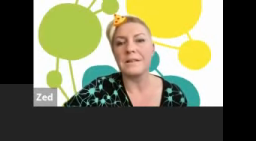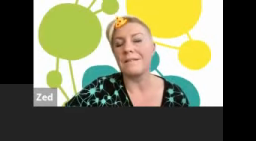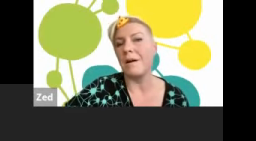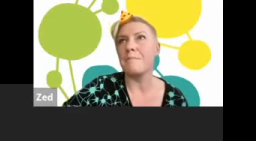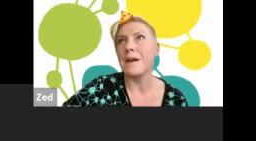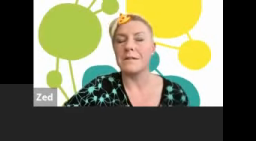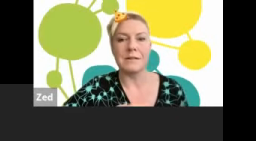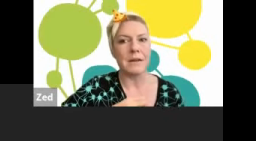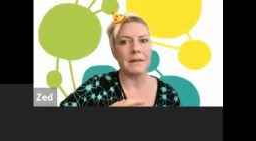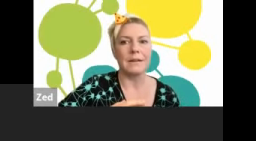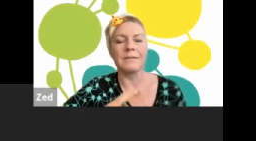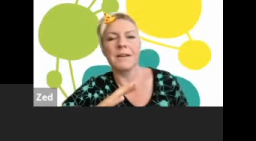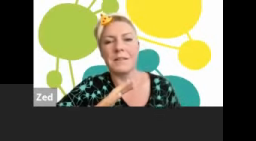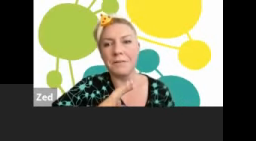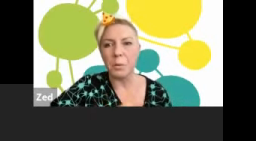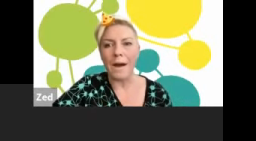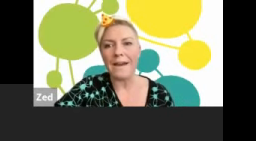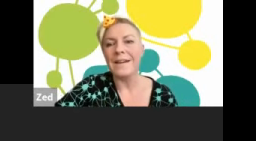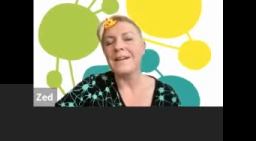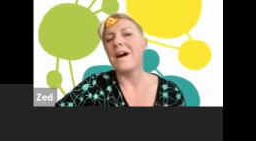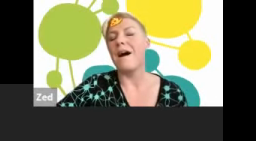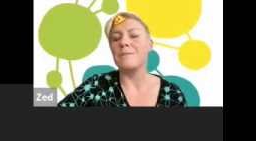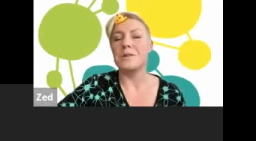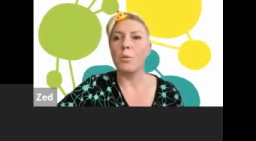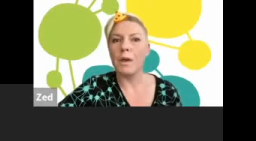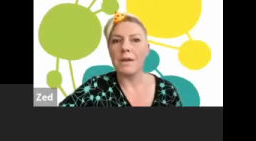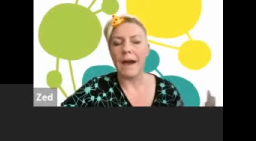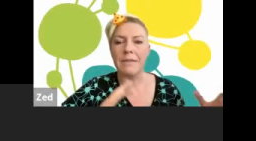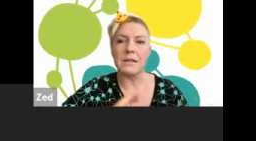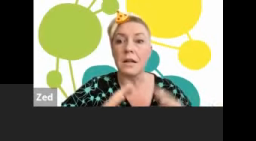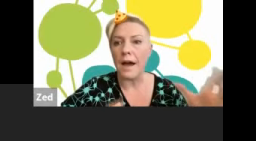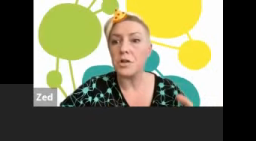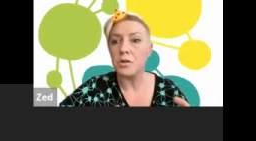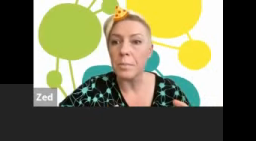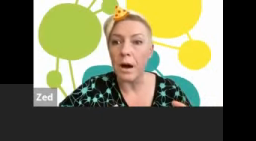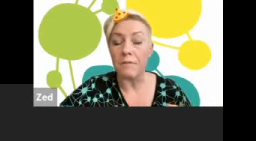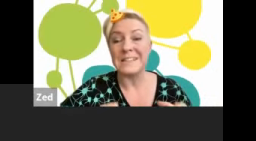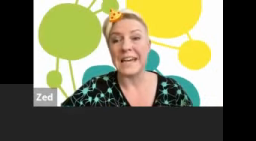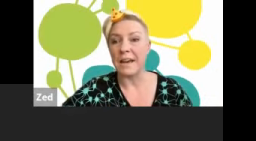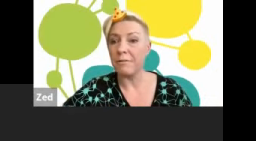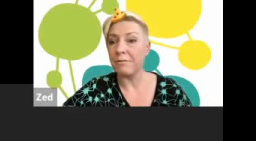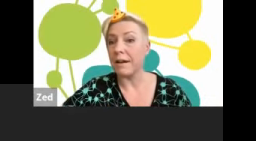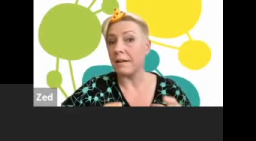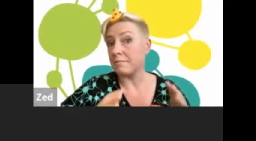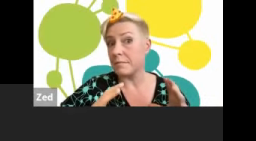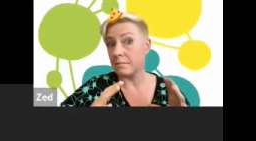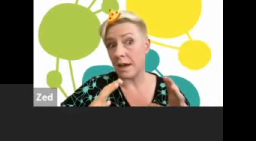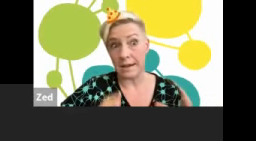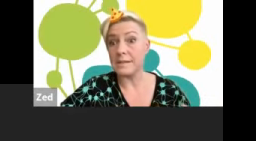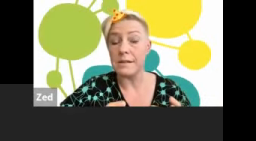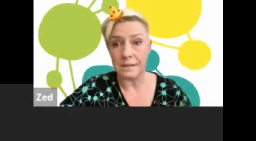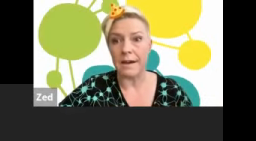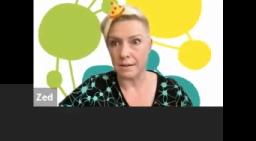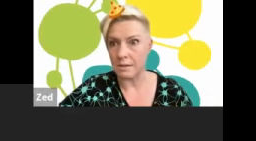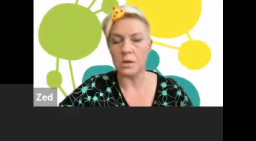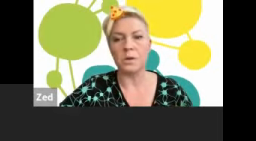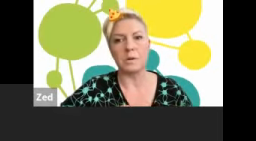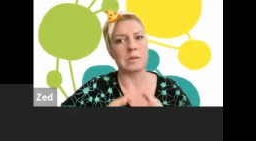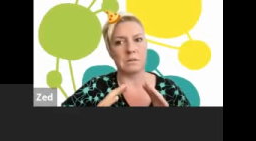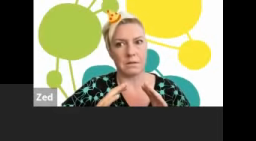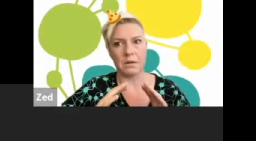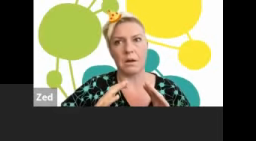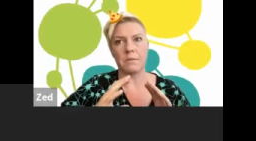go about it in a slightly different way. So we gathered a large group of deaf ASL